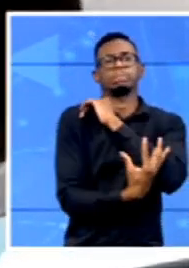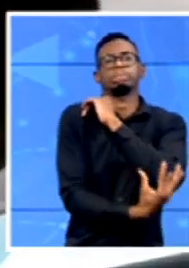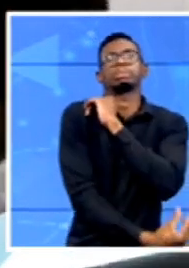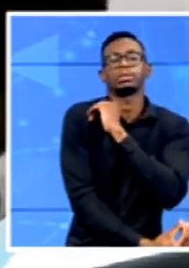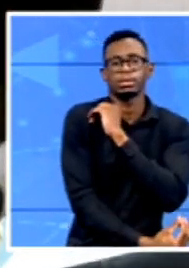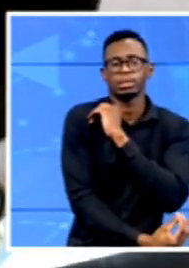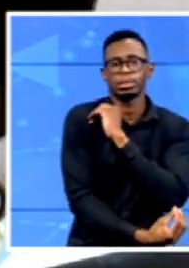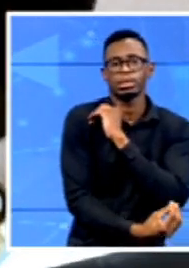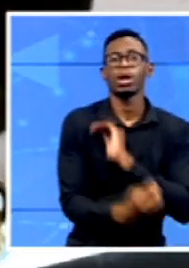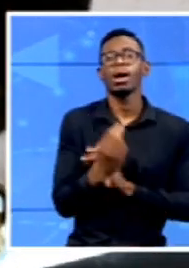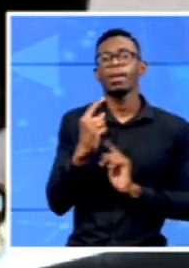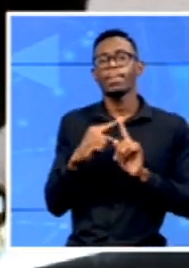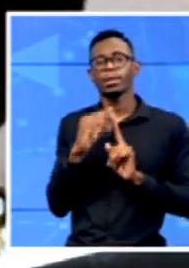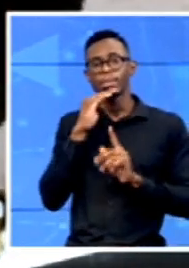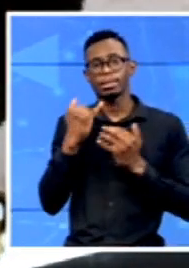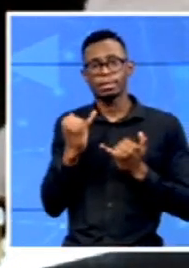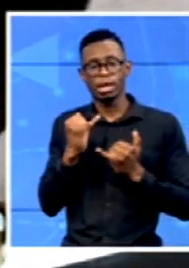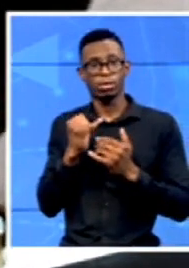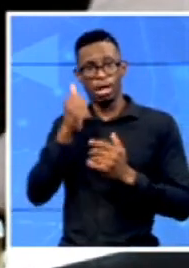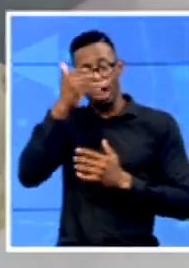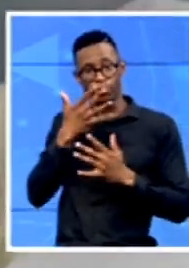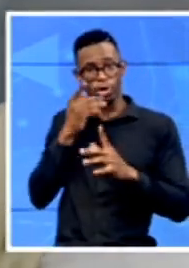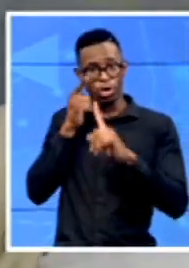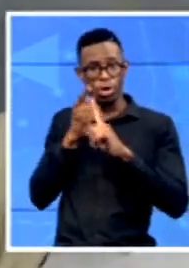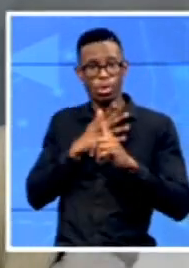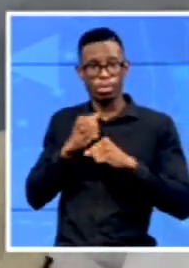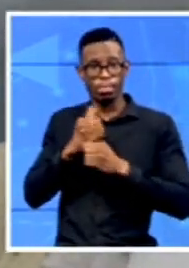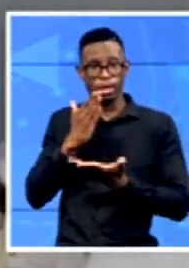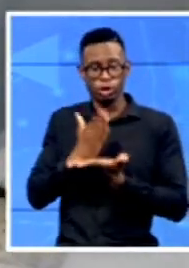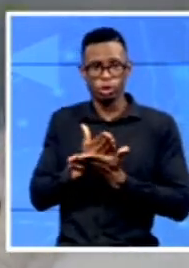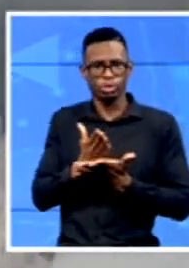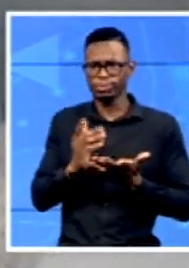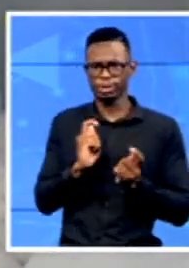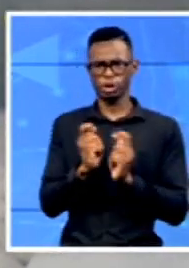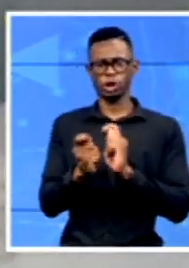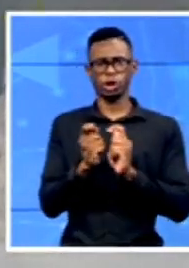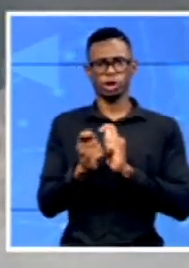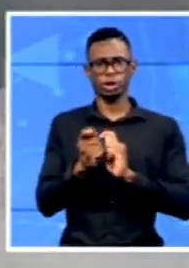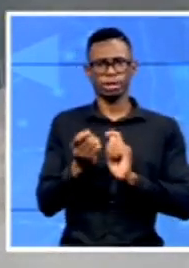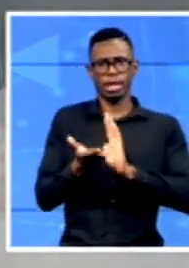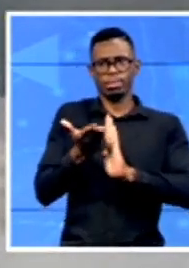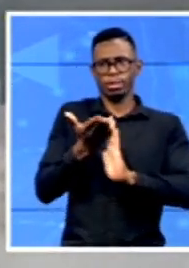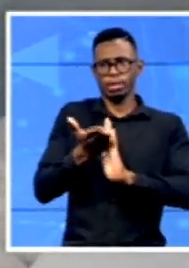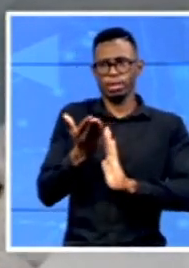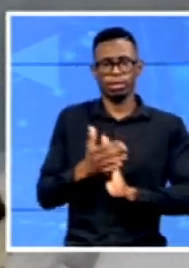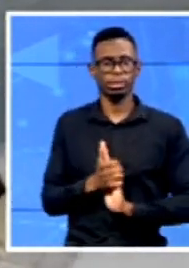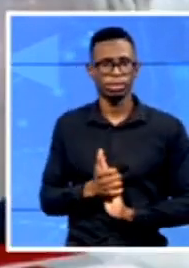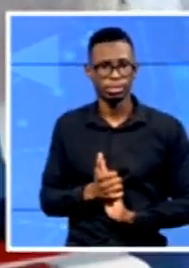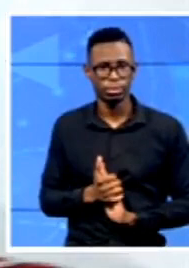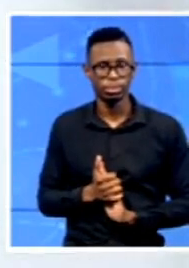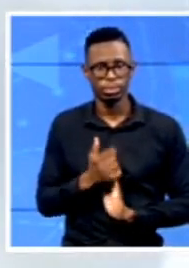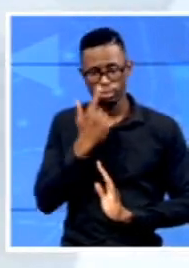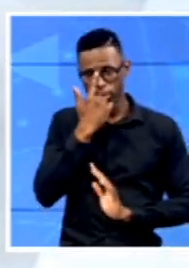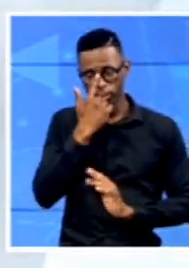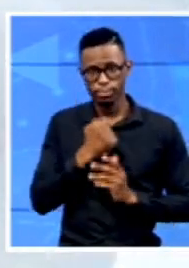cost Africa up to $13.8 billion in lost gross domestic product. This year, however, things are